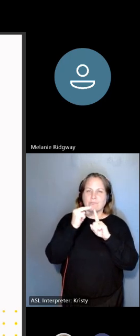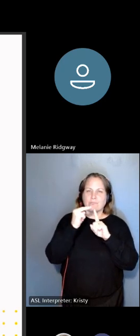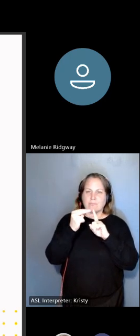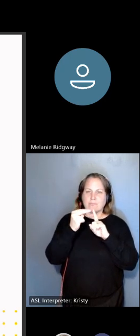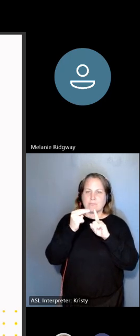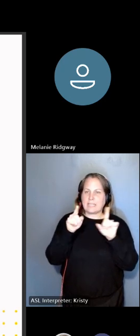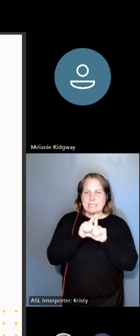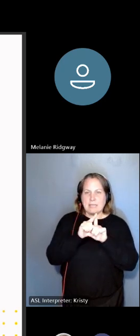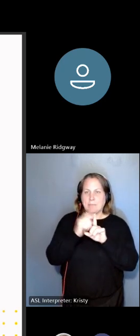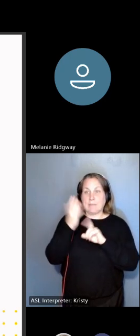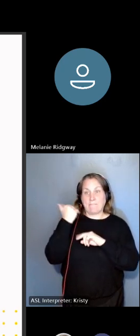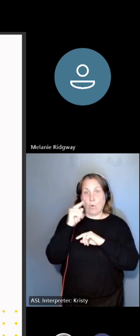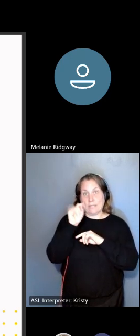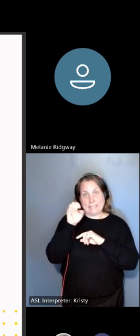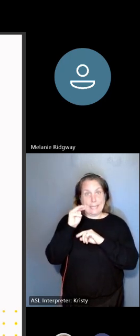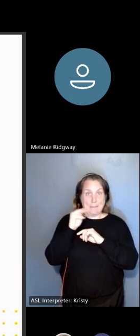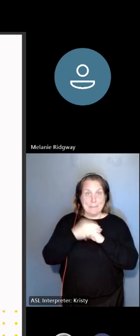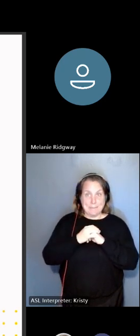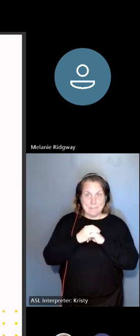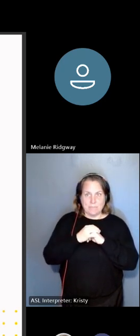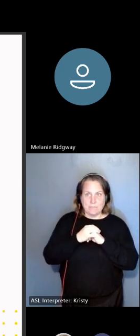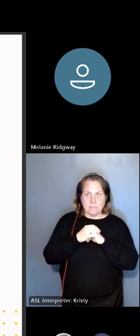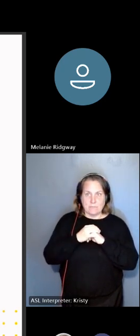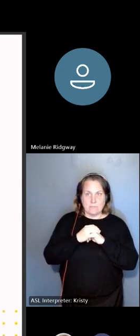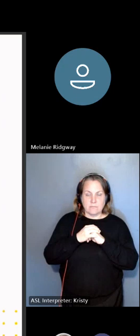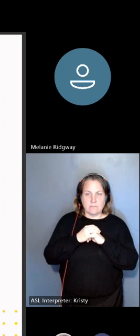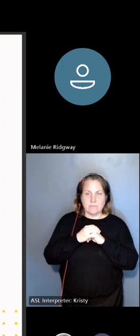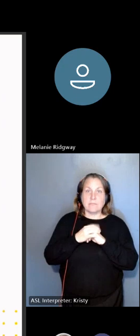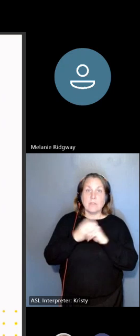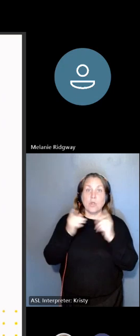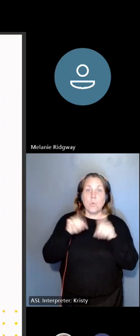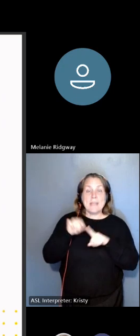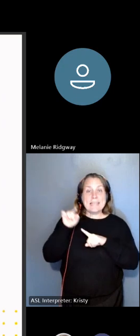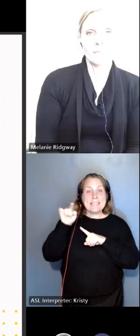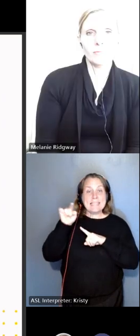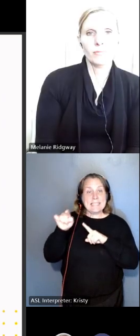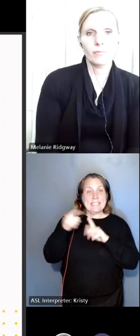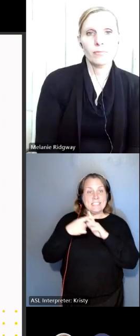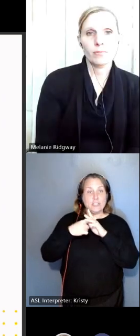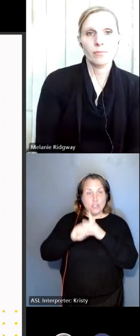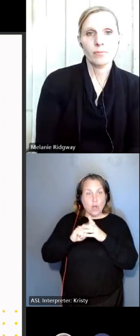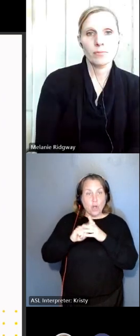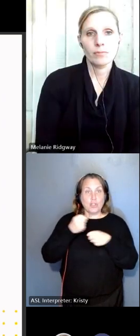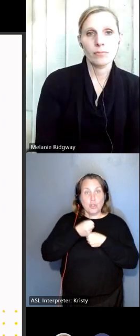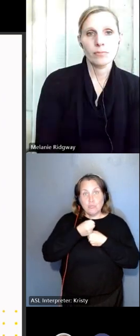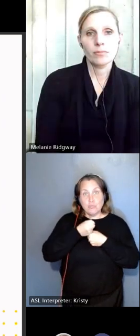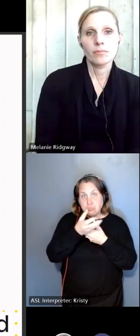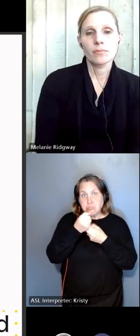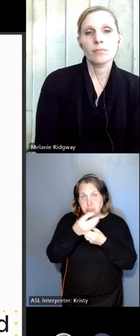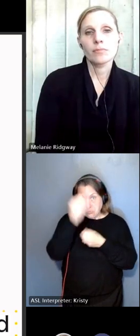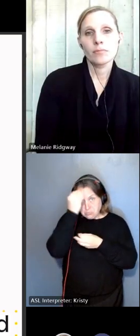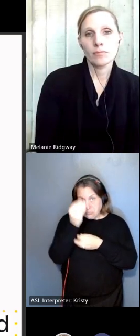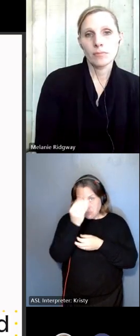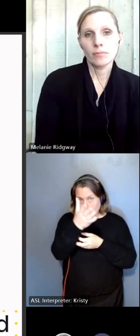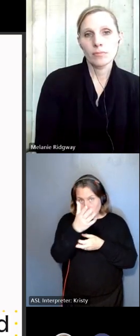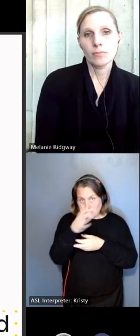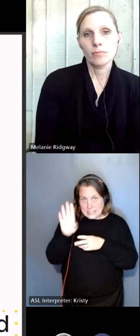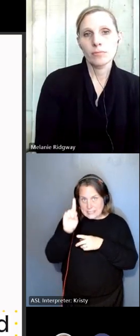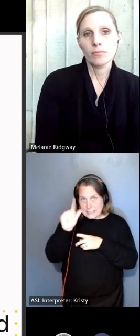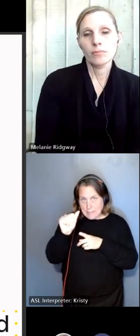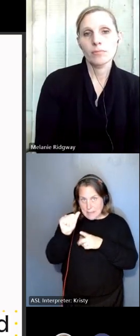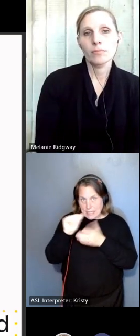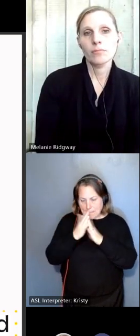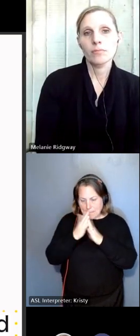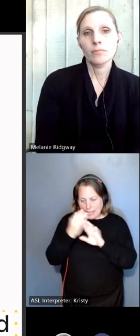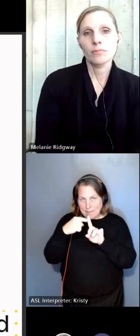he started to put his disability out there as a positive, his